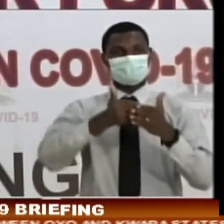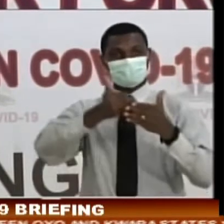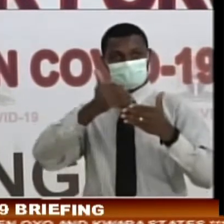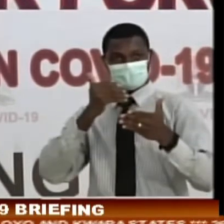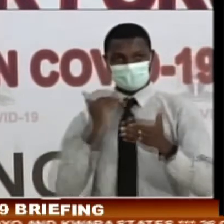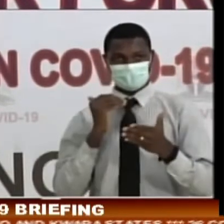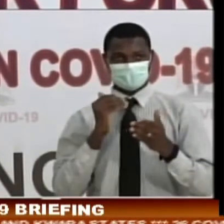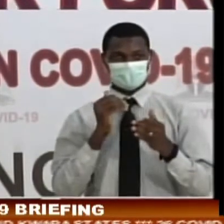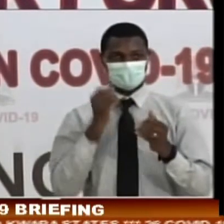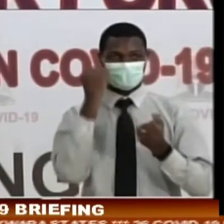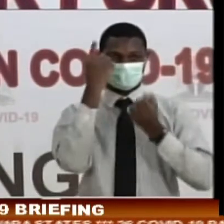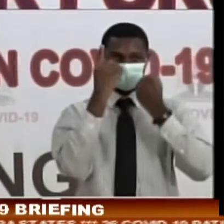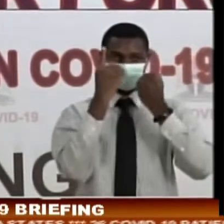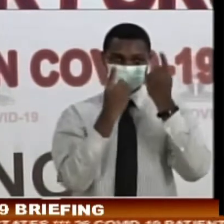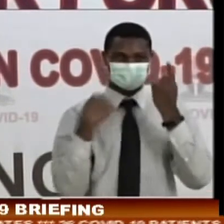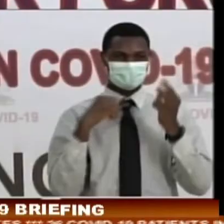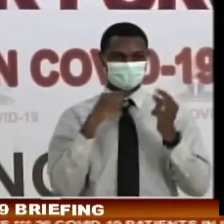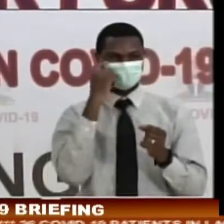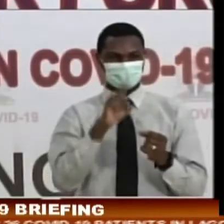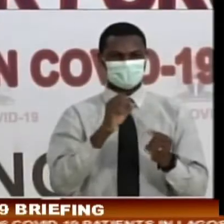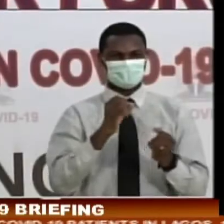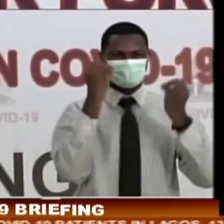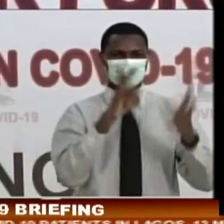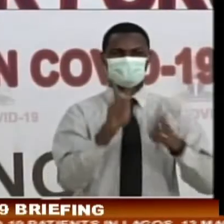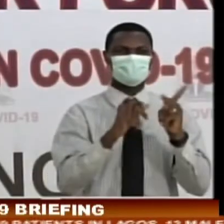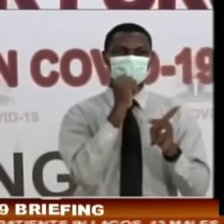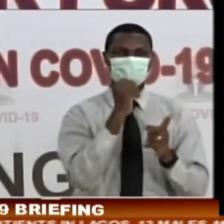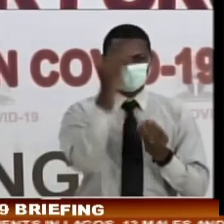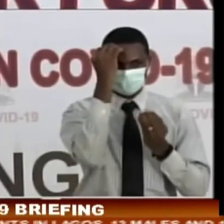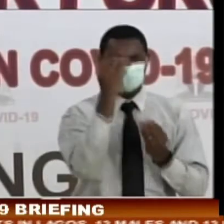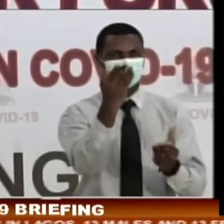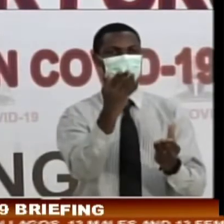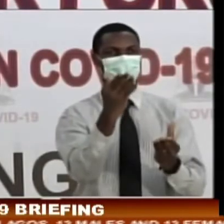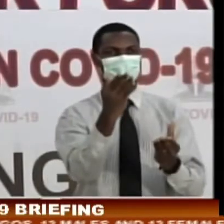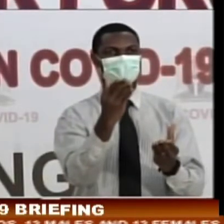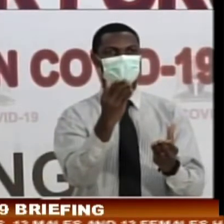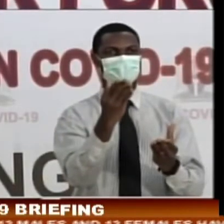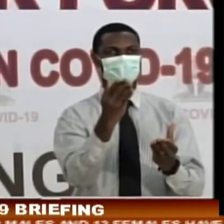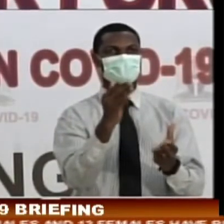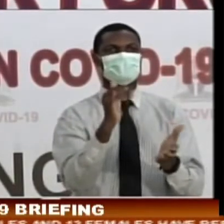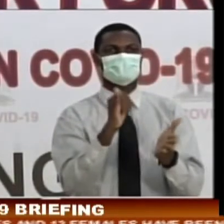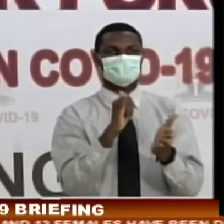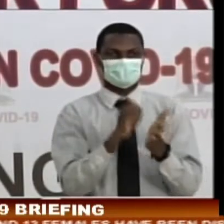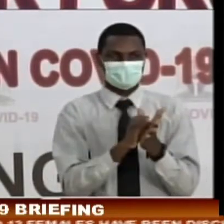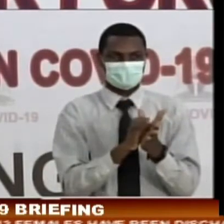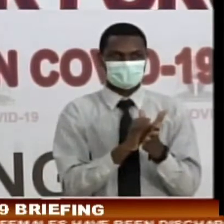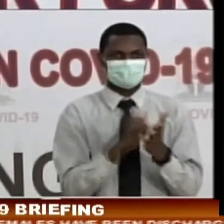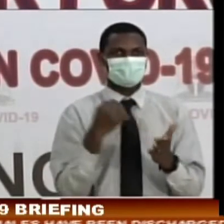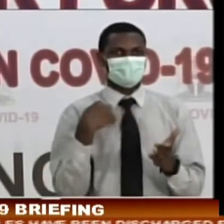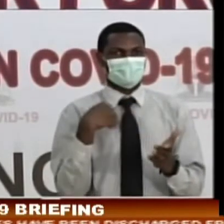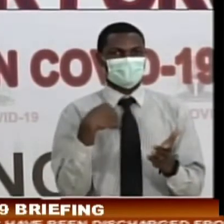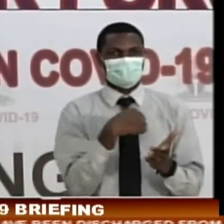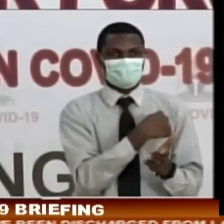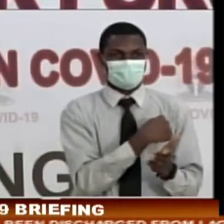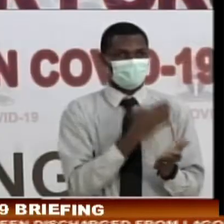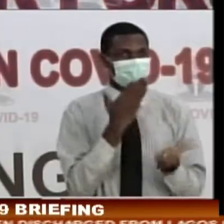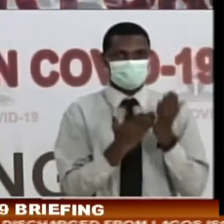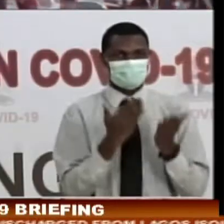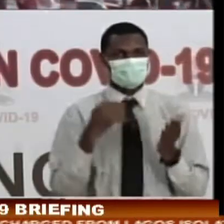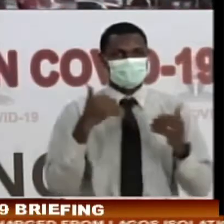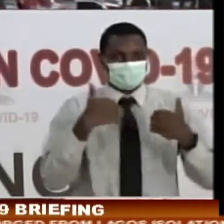of high level of non-compliance which as we have often warn